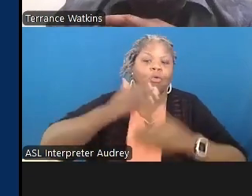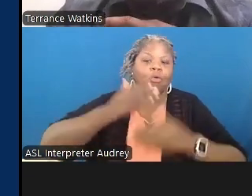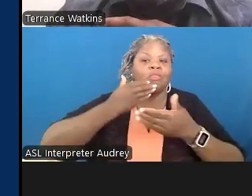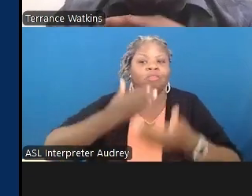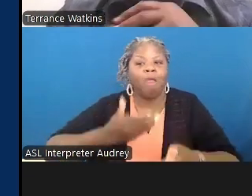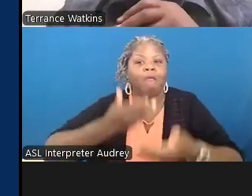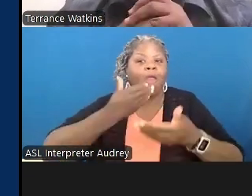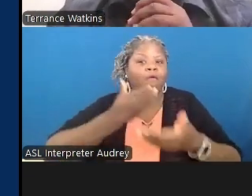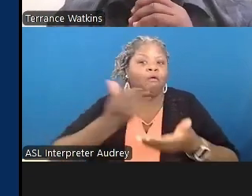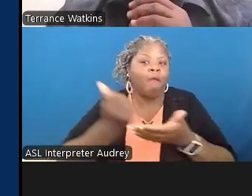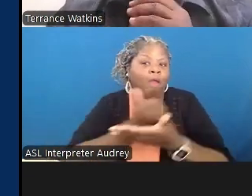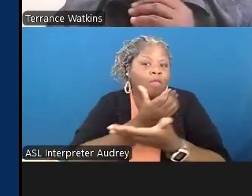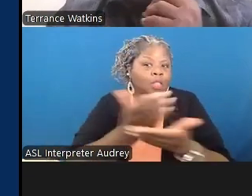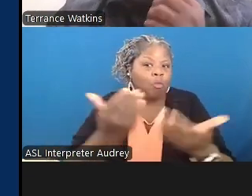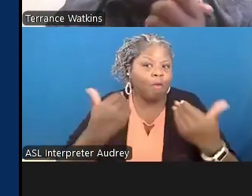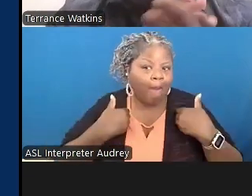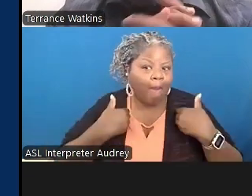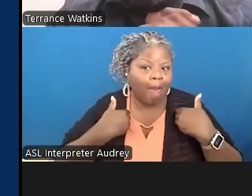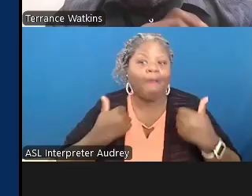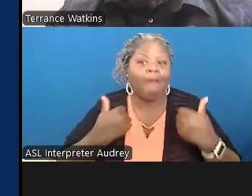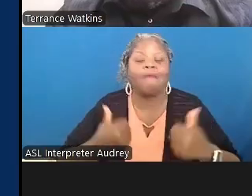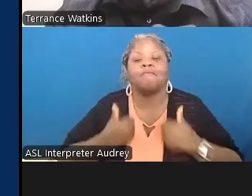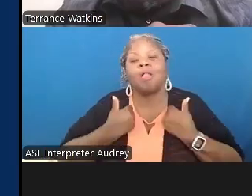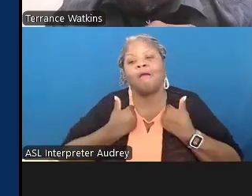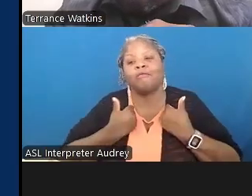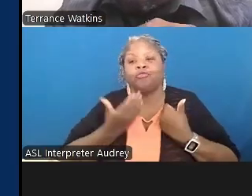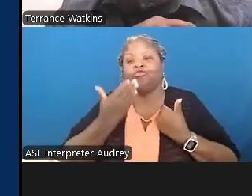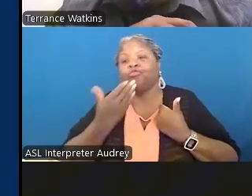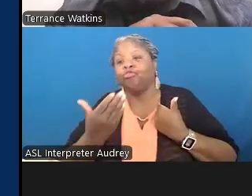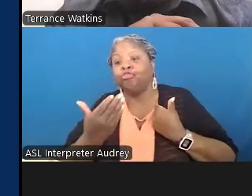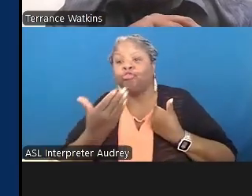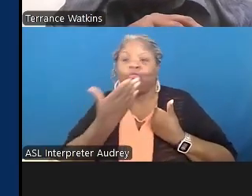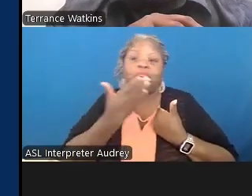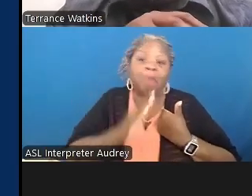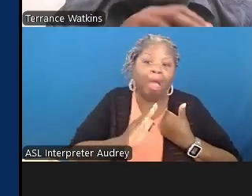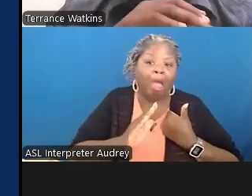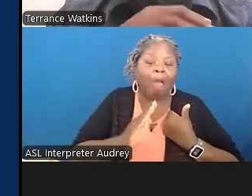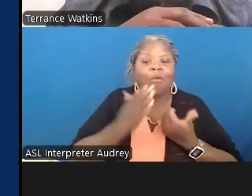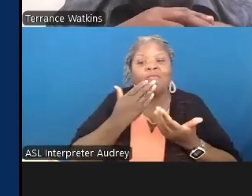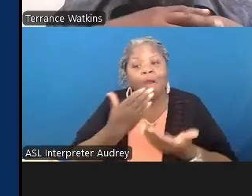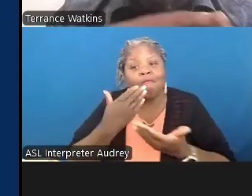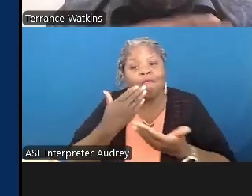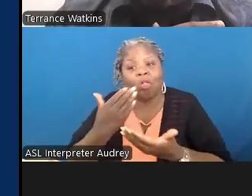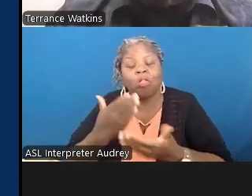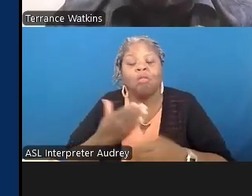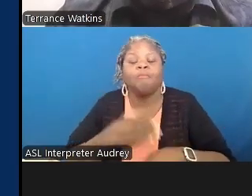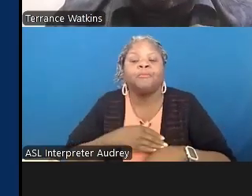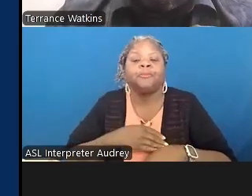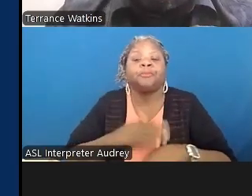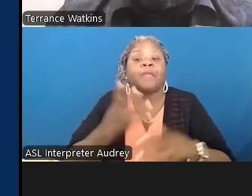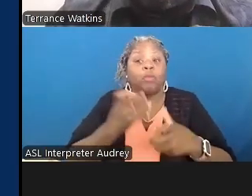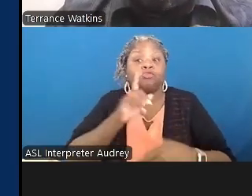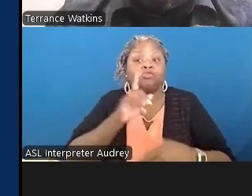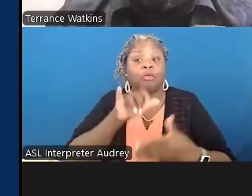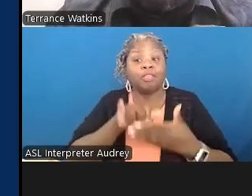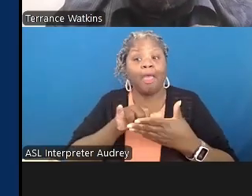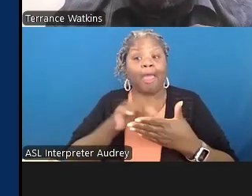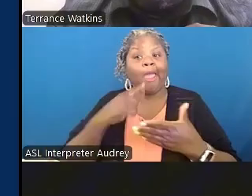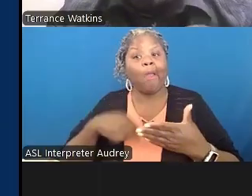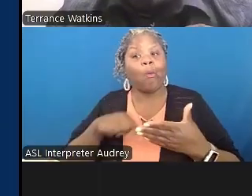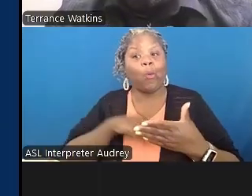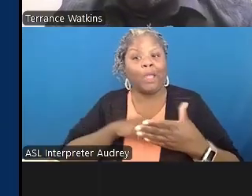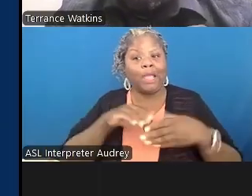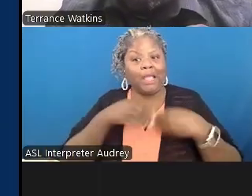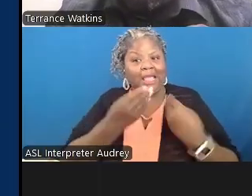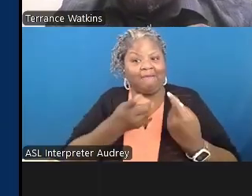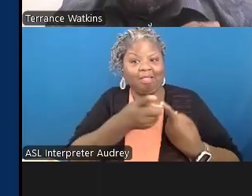everything that we have in our lives, good or bad. And I want to make sure that we're able to give these families